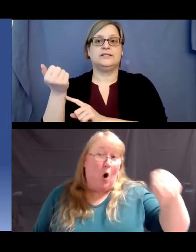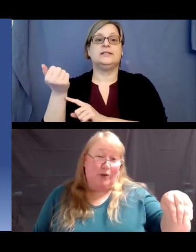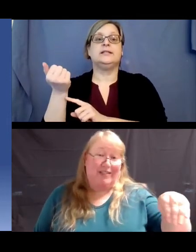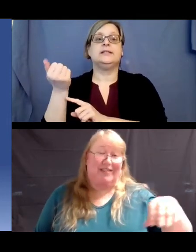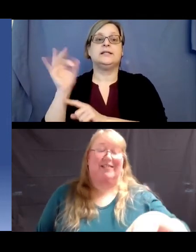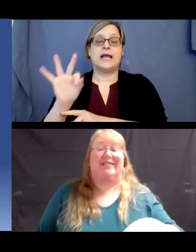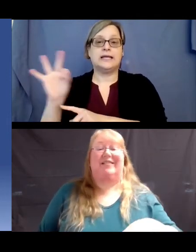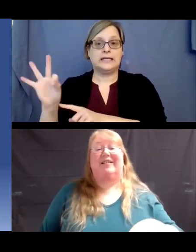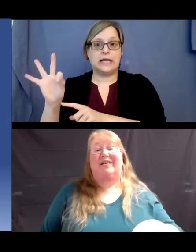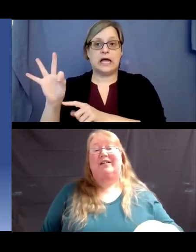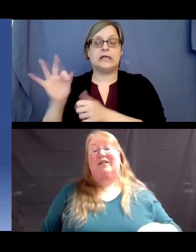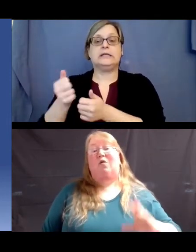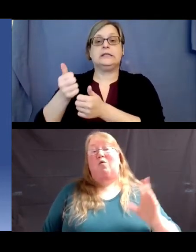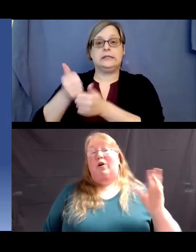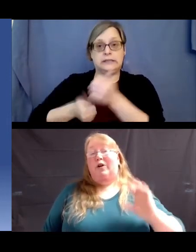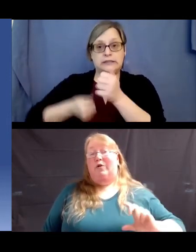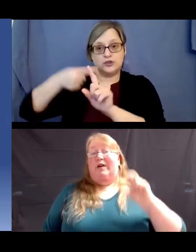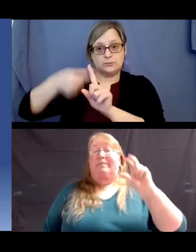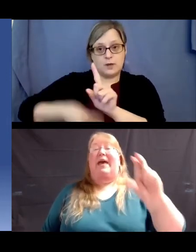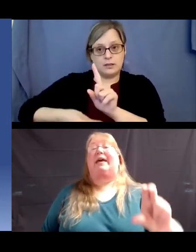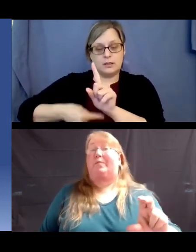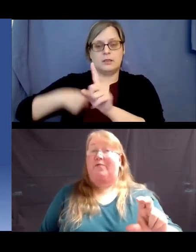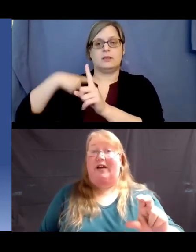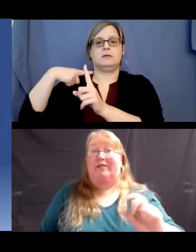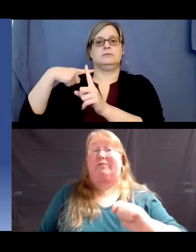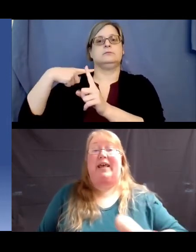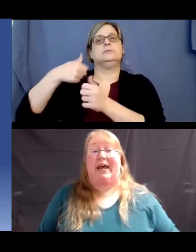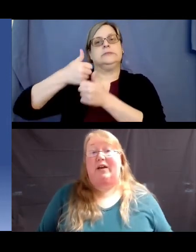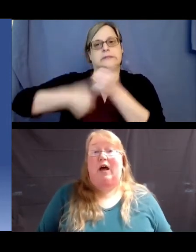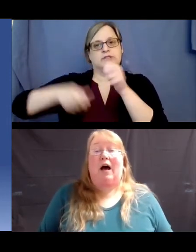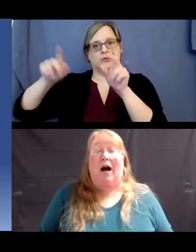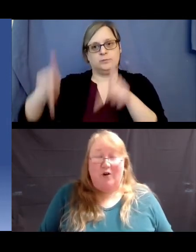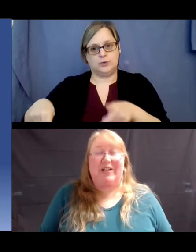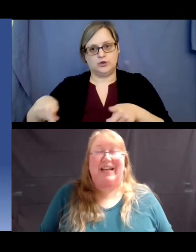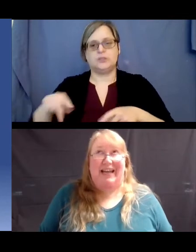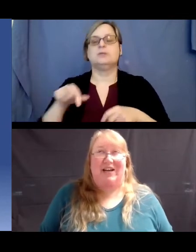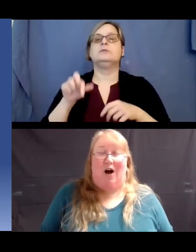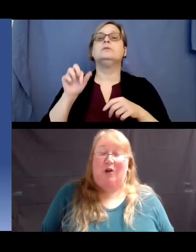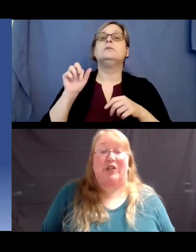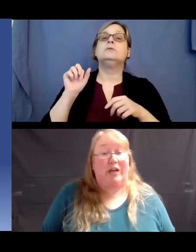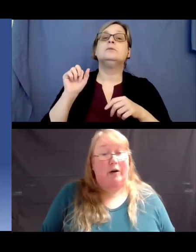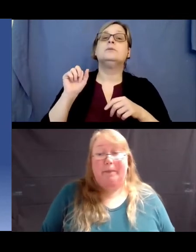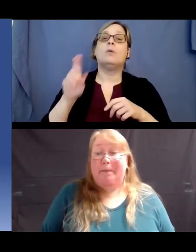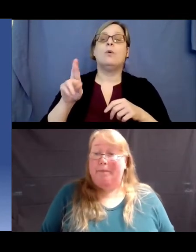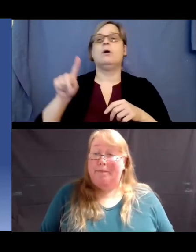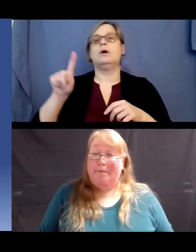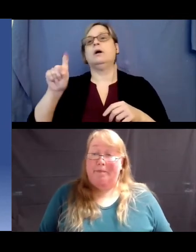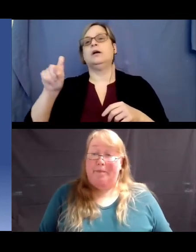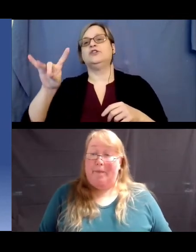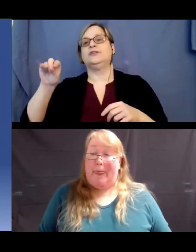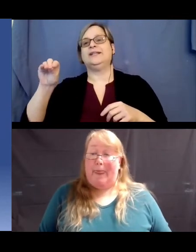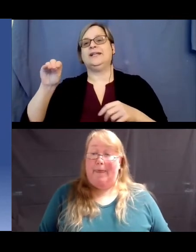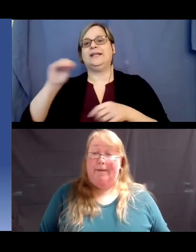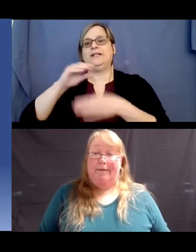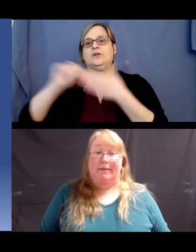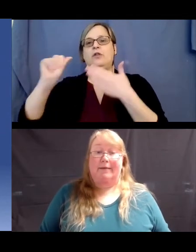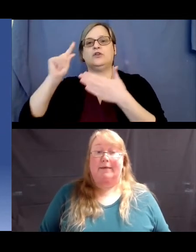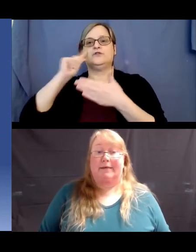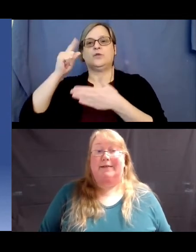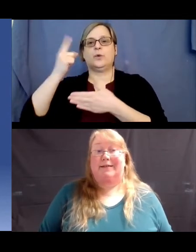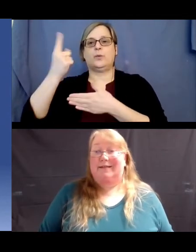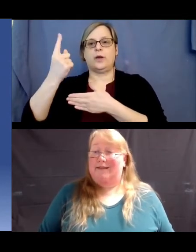per host, or you can pay it up front at $180 a year.